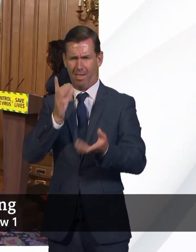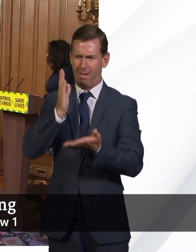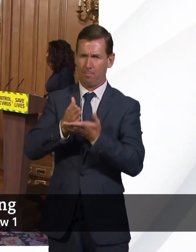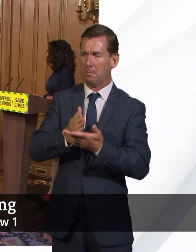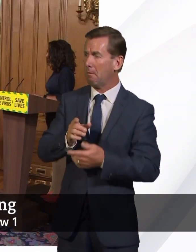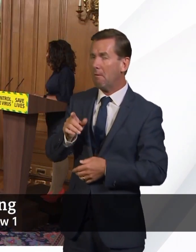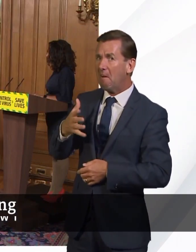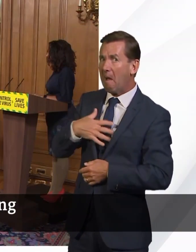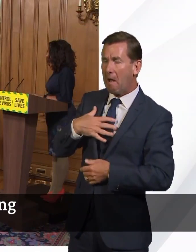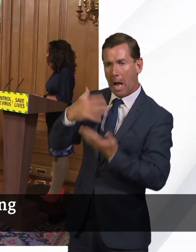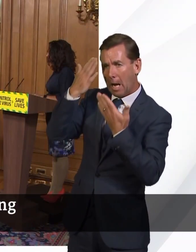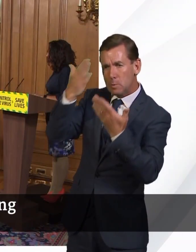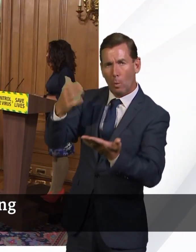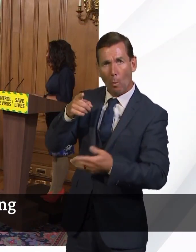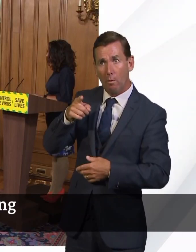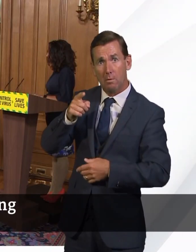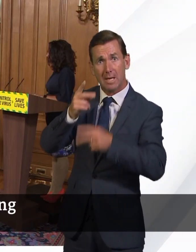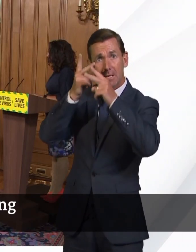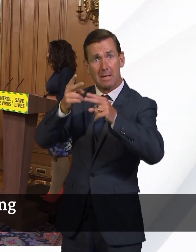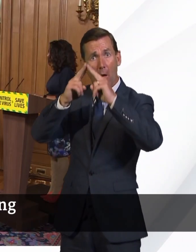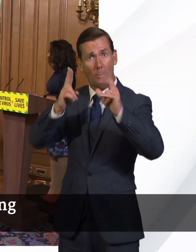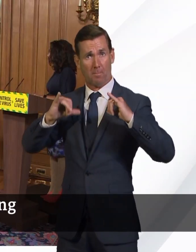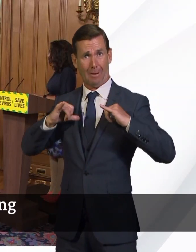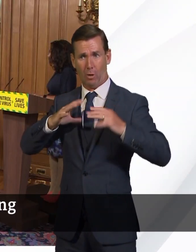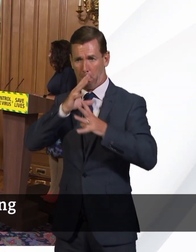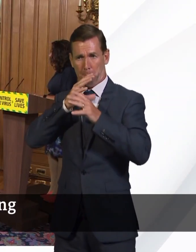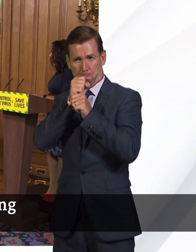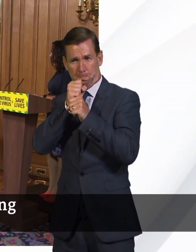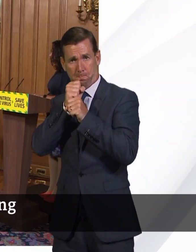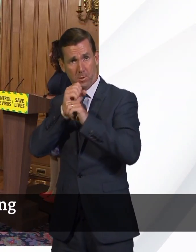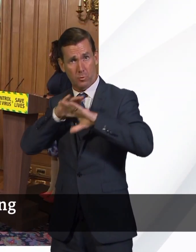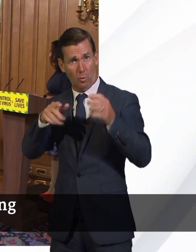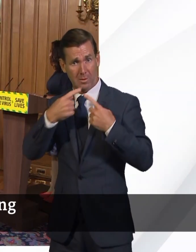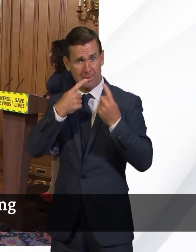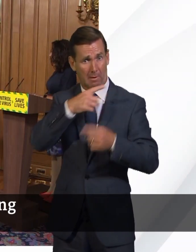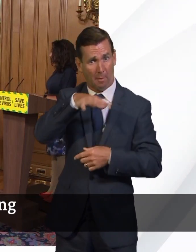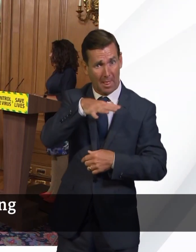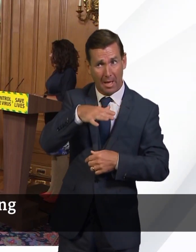know about that, and it's certainly something that I'd like to look into,